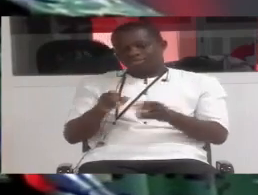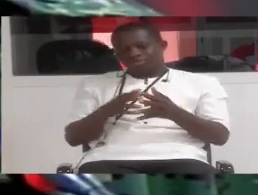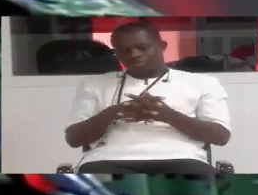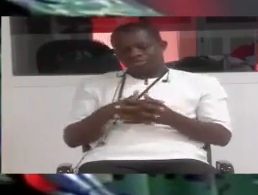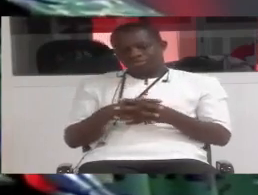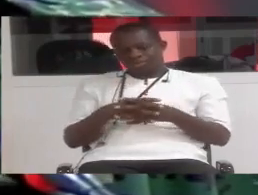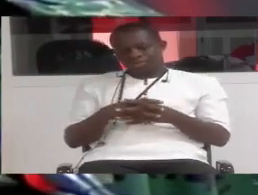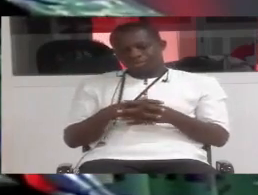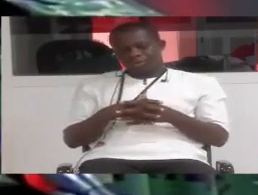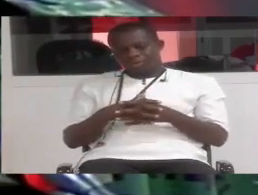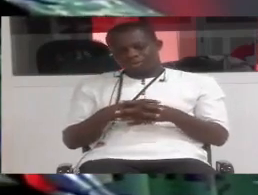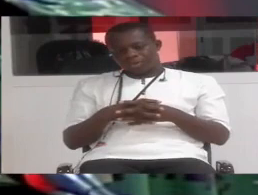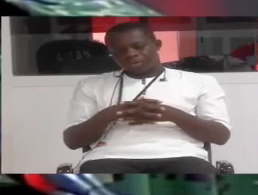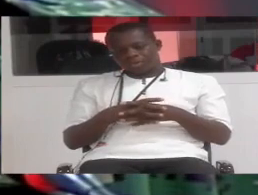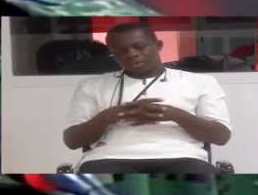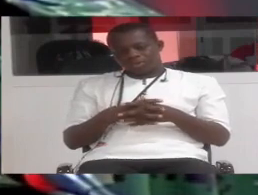about